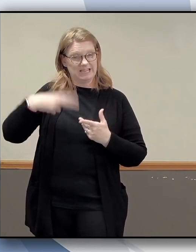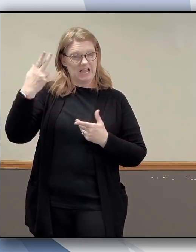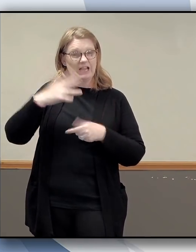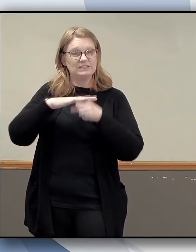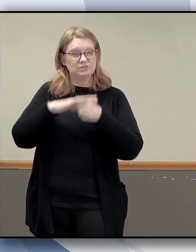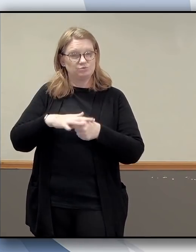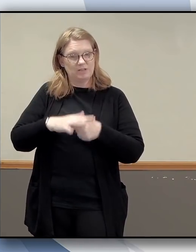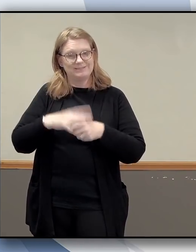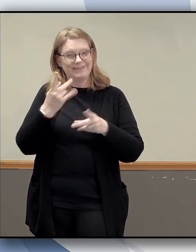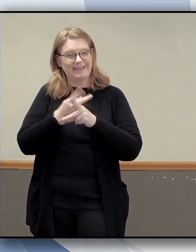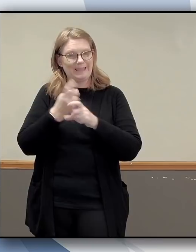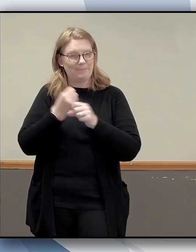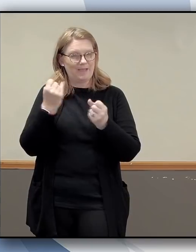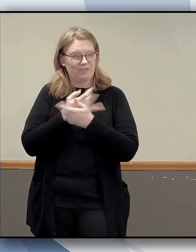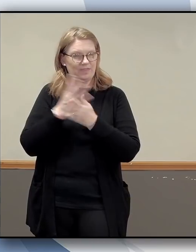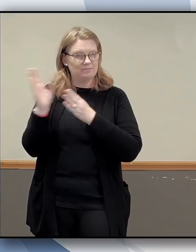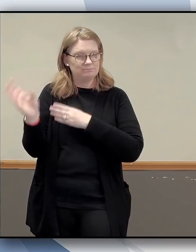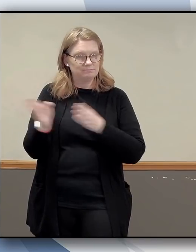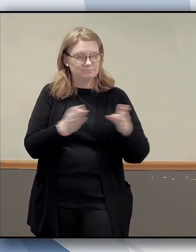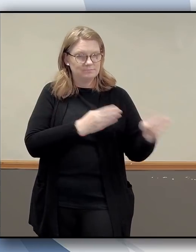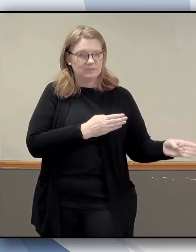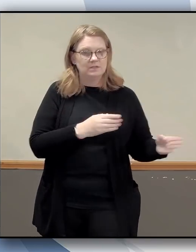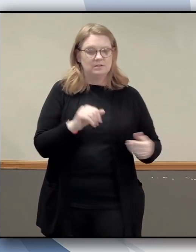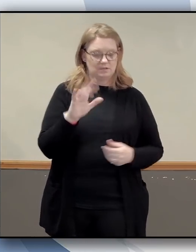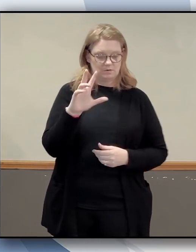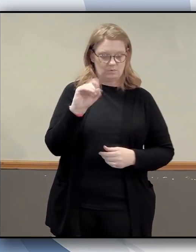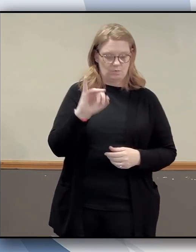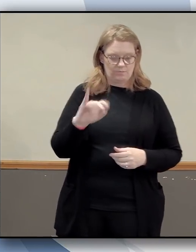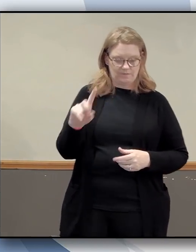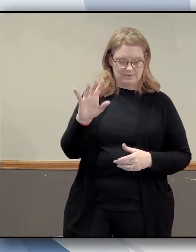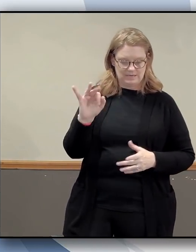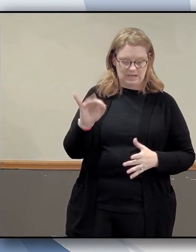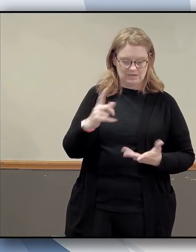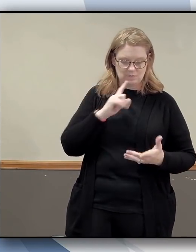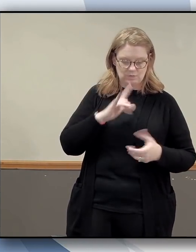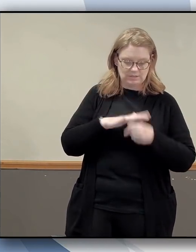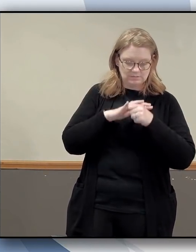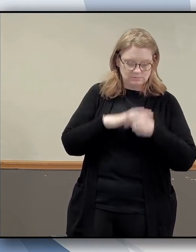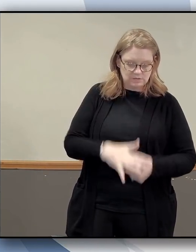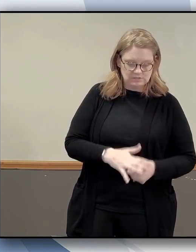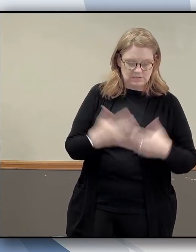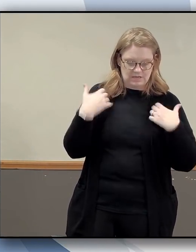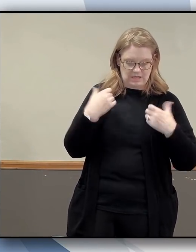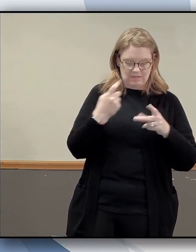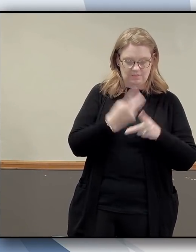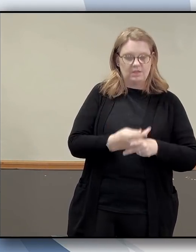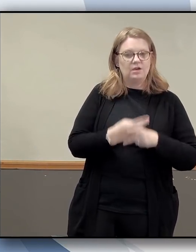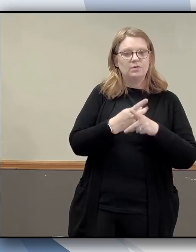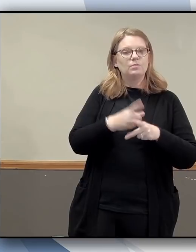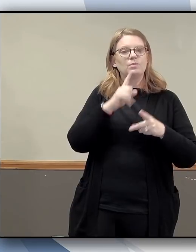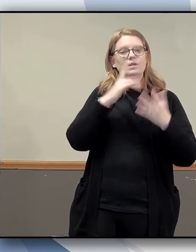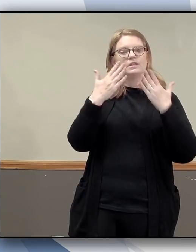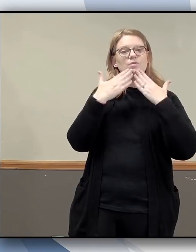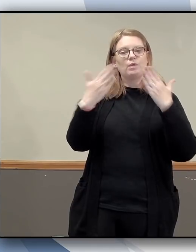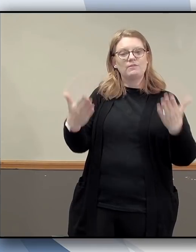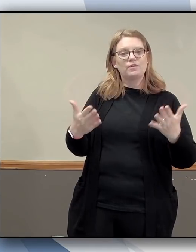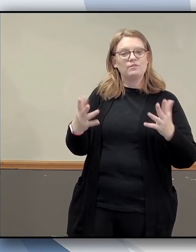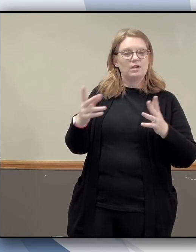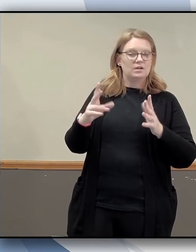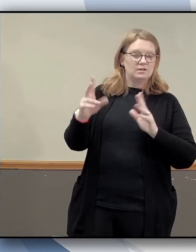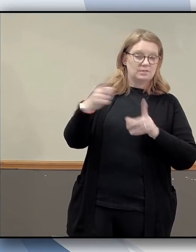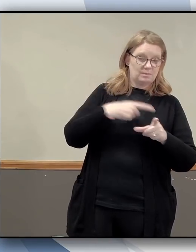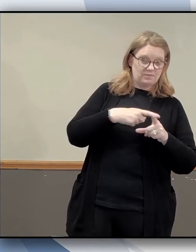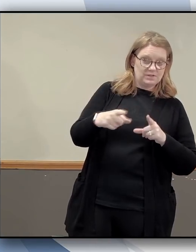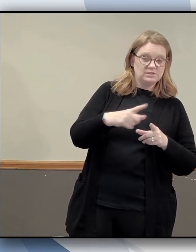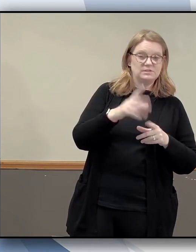environment. As the COVID-19 pandemic places even greater stress on our healthcare system, we are grateful for the work of these professionals, both the